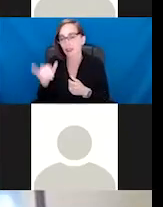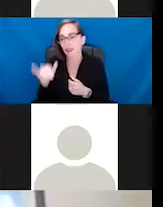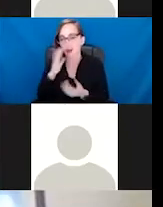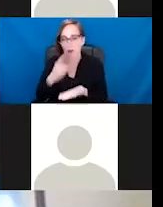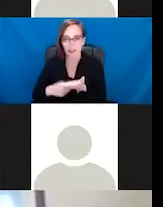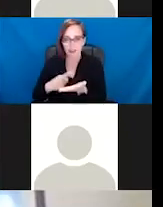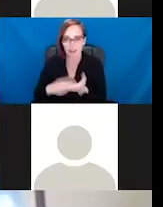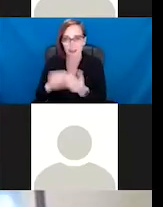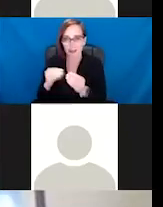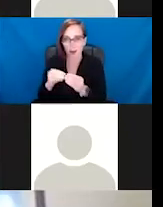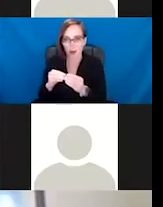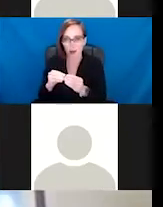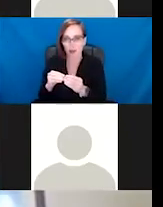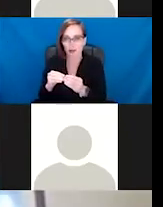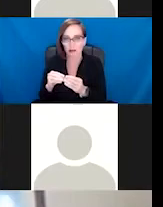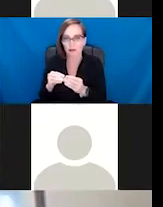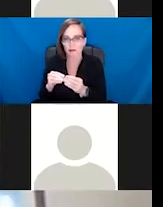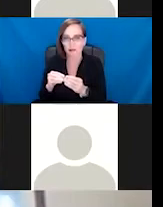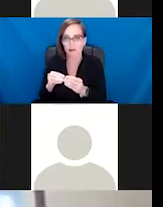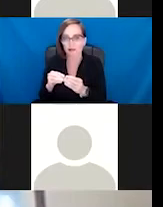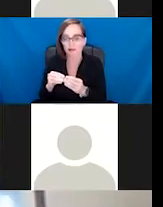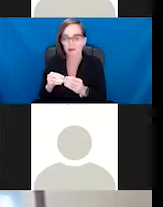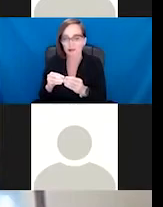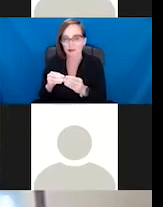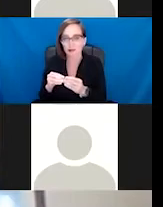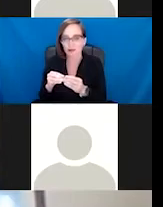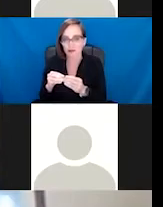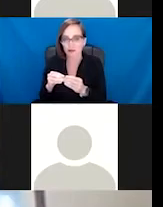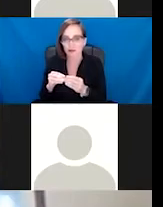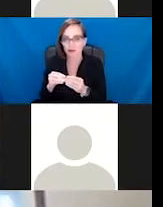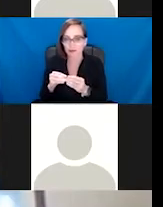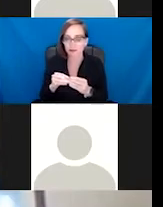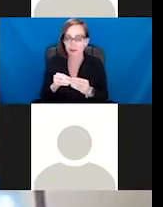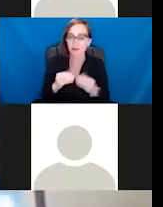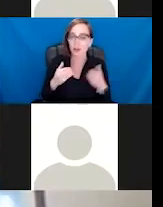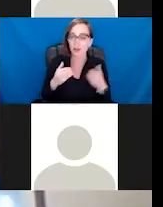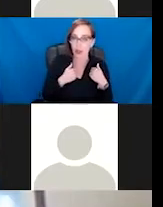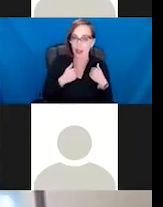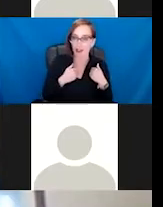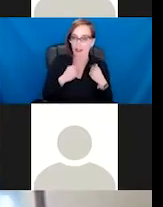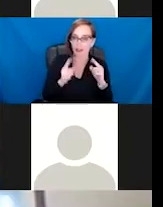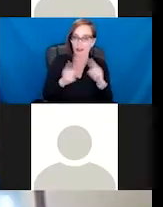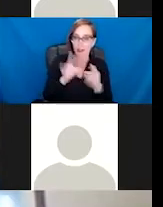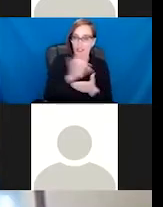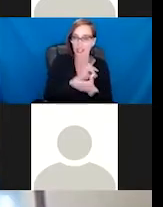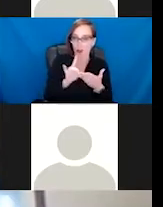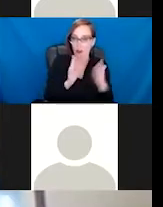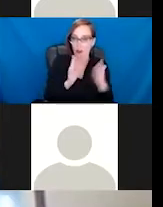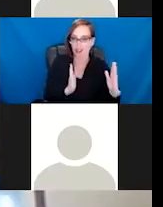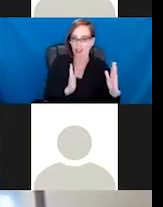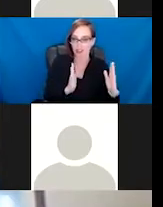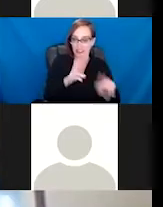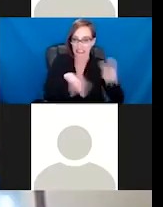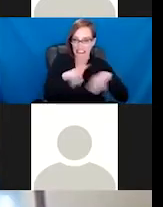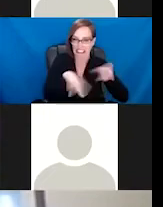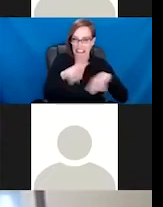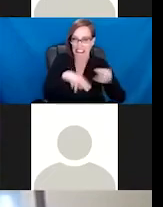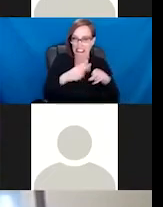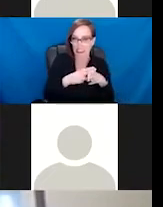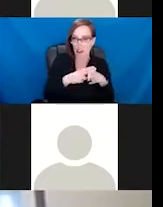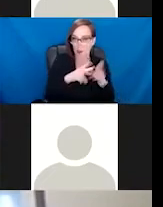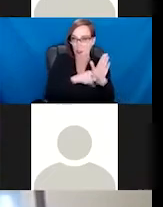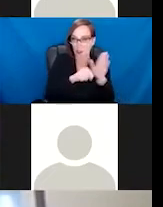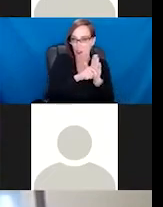our charge, to be quite honest, after this first 8 weeks, where we're both looking at short-term investments